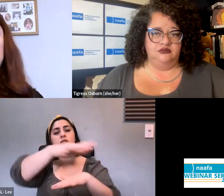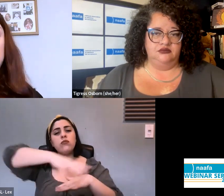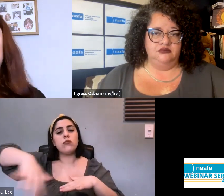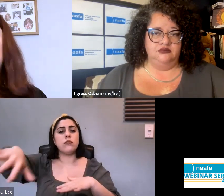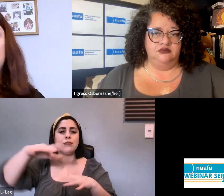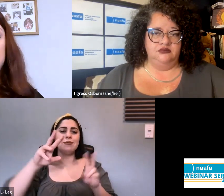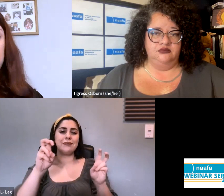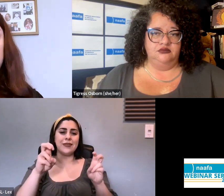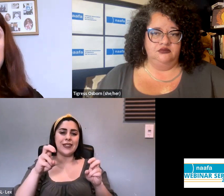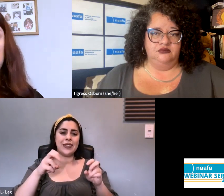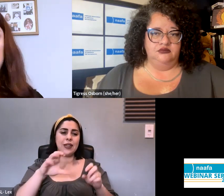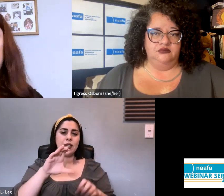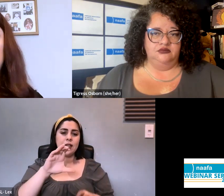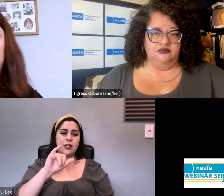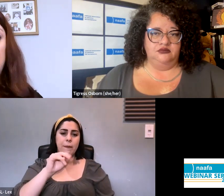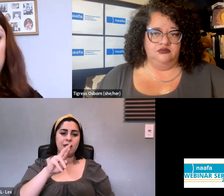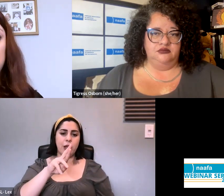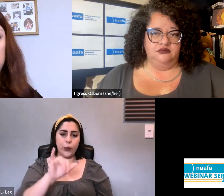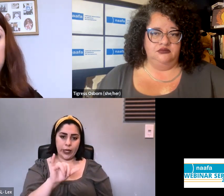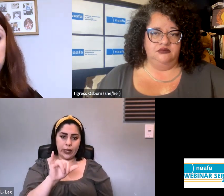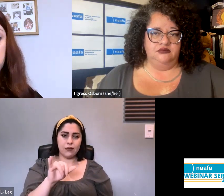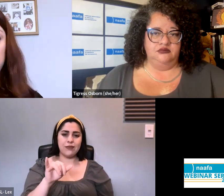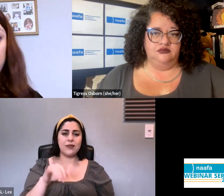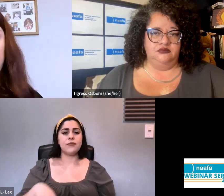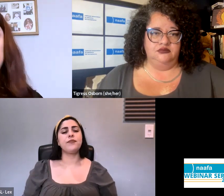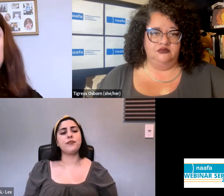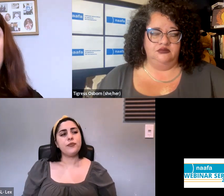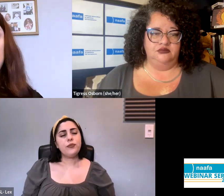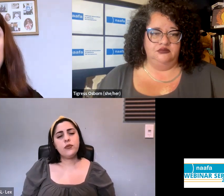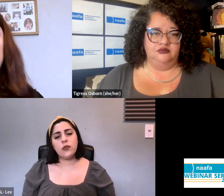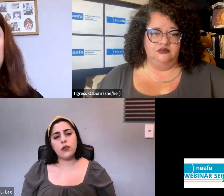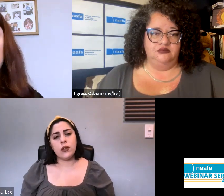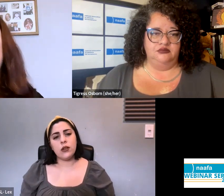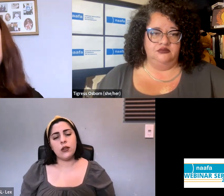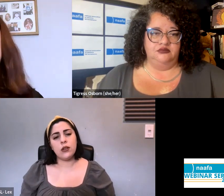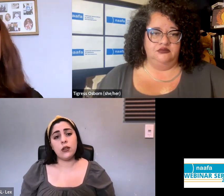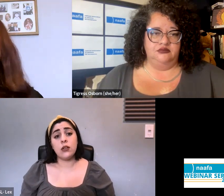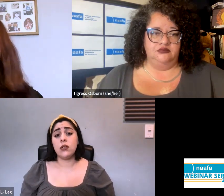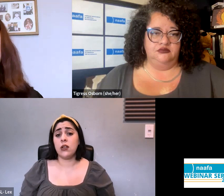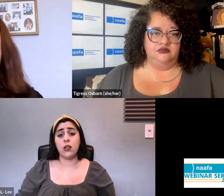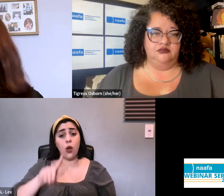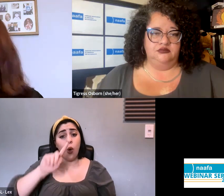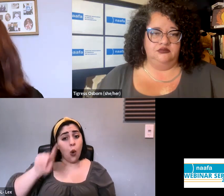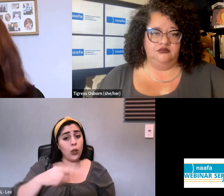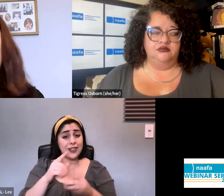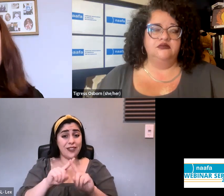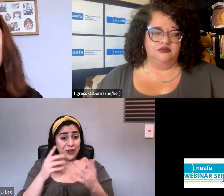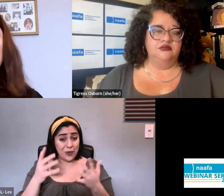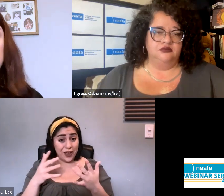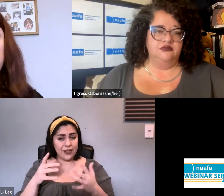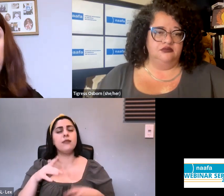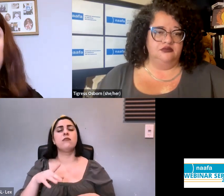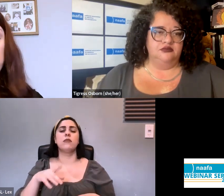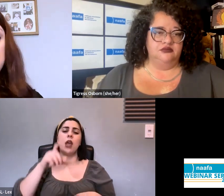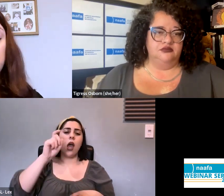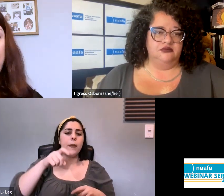The only difference really would be ensuring that the grave is deep enough and wide enough in order